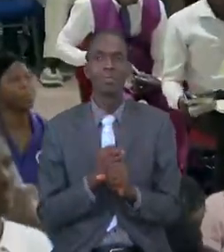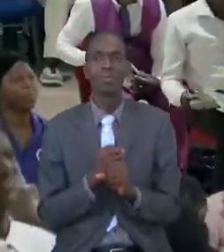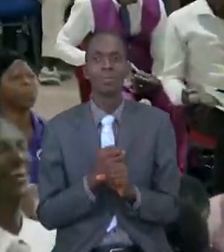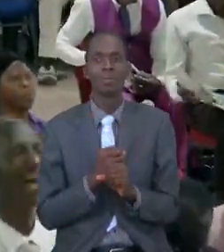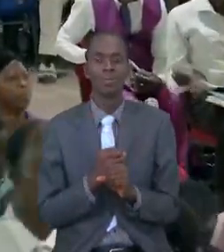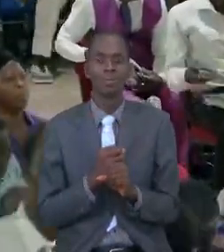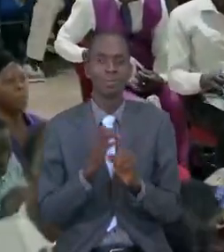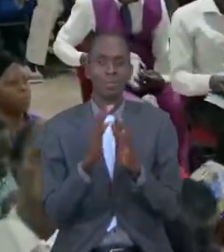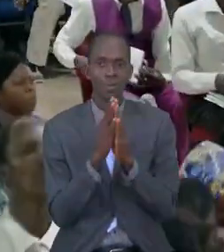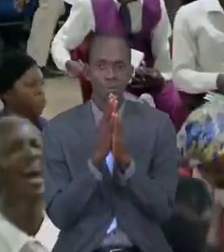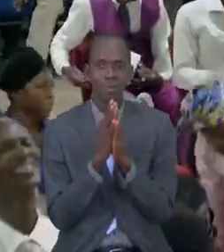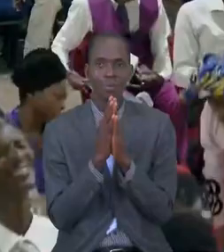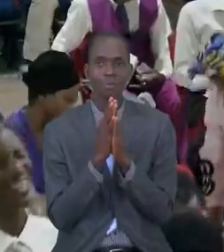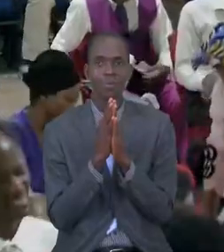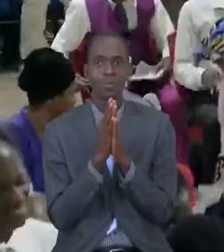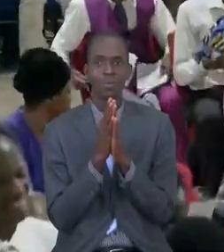Tell the Lord.